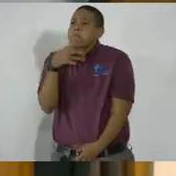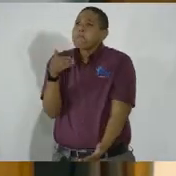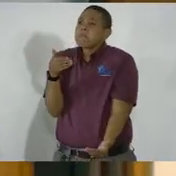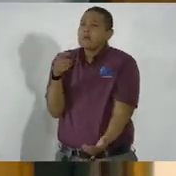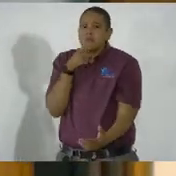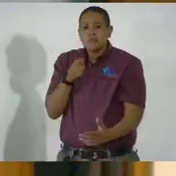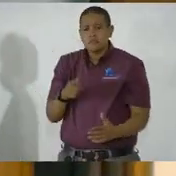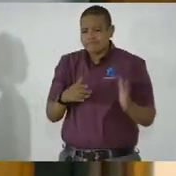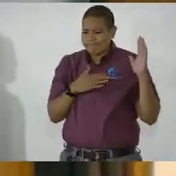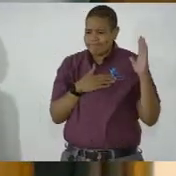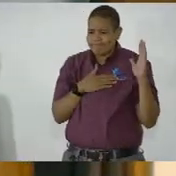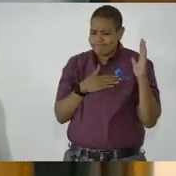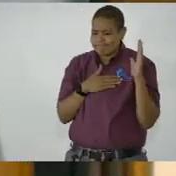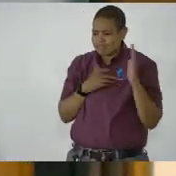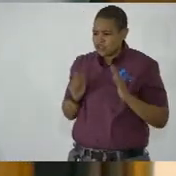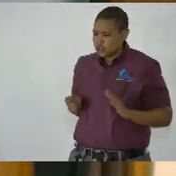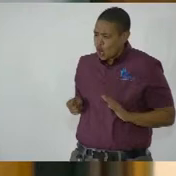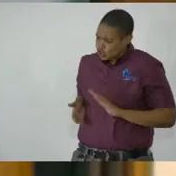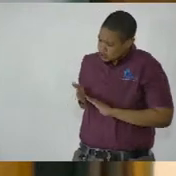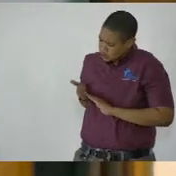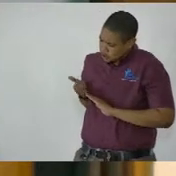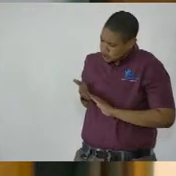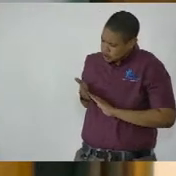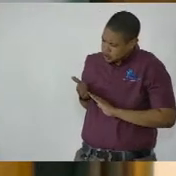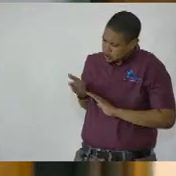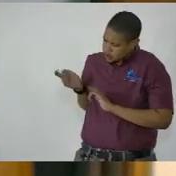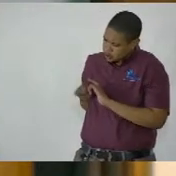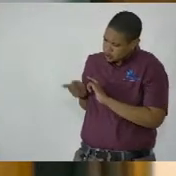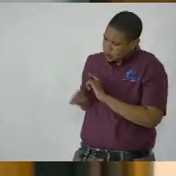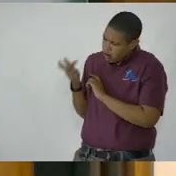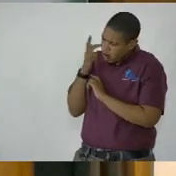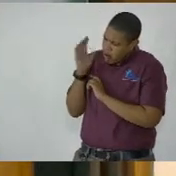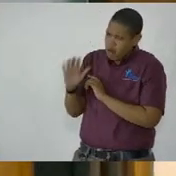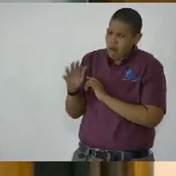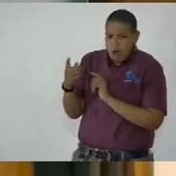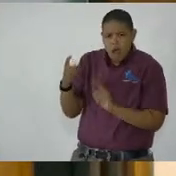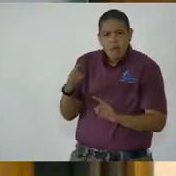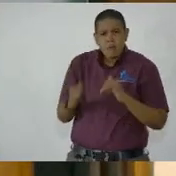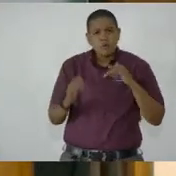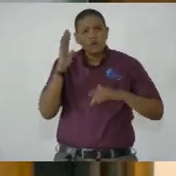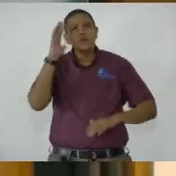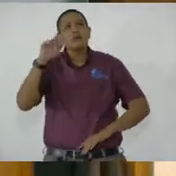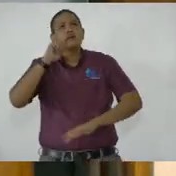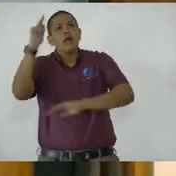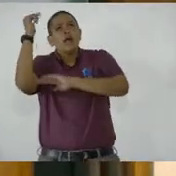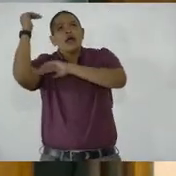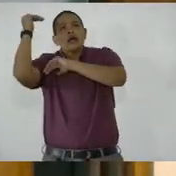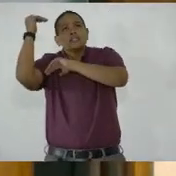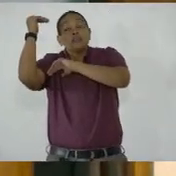judges, and there has been operational reform in these registries,